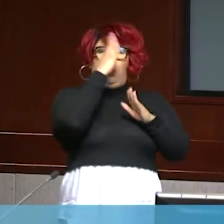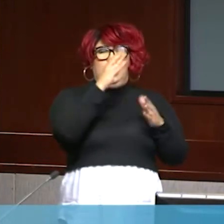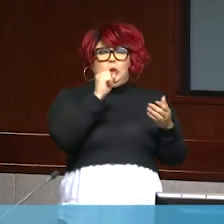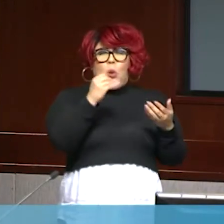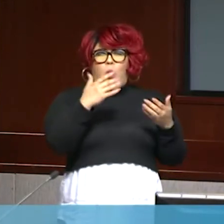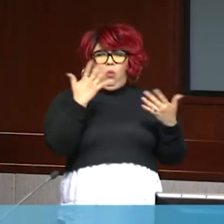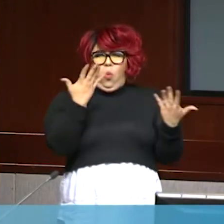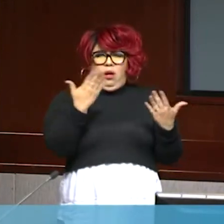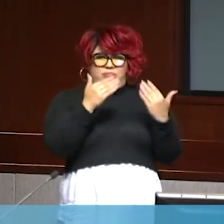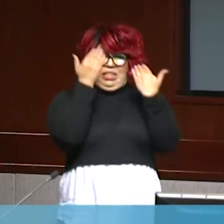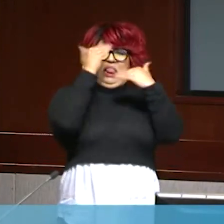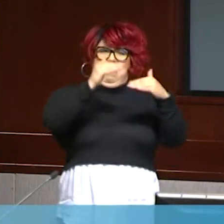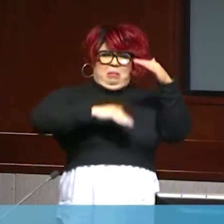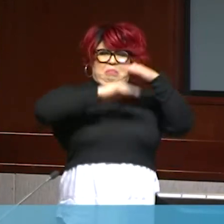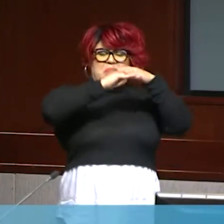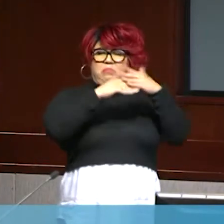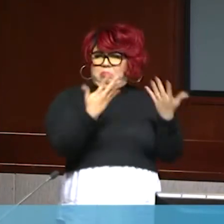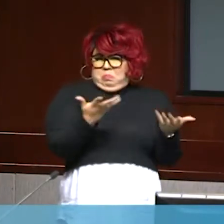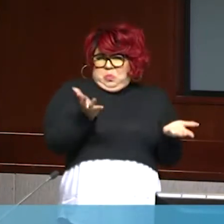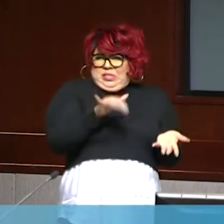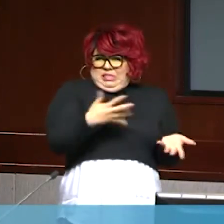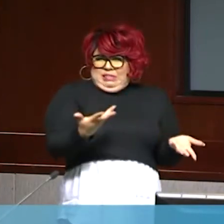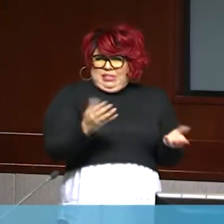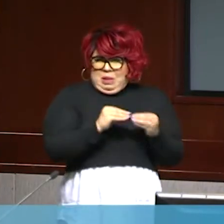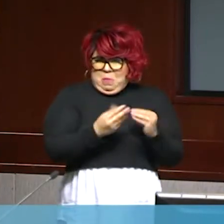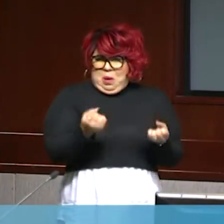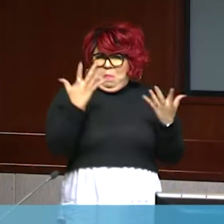I think Ryan's going to try and respond to your question.